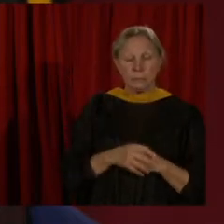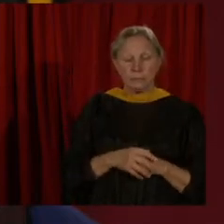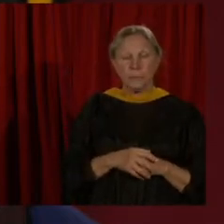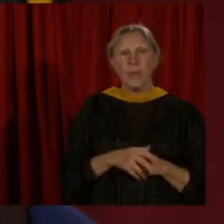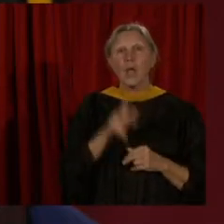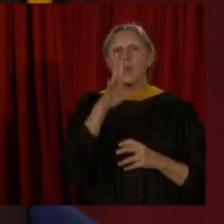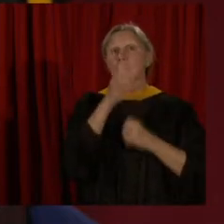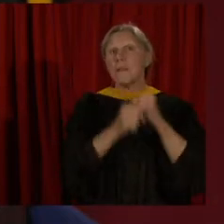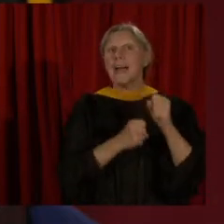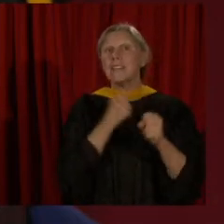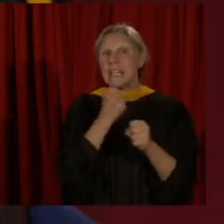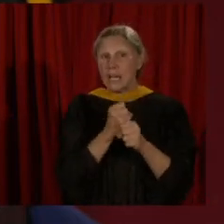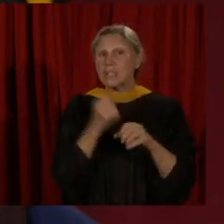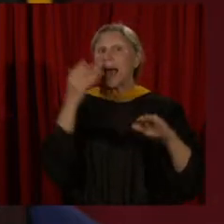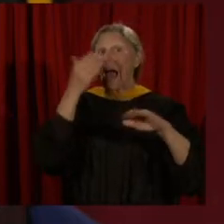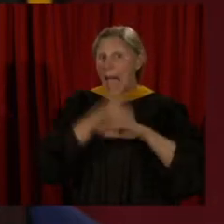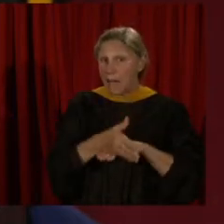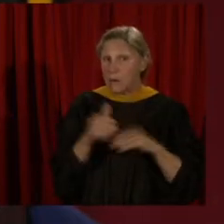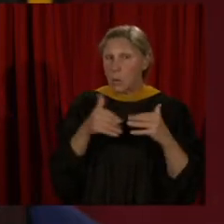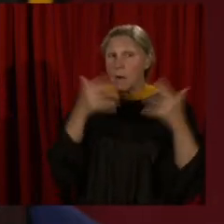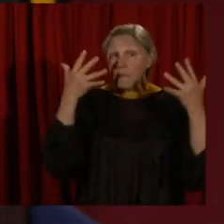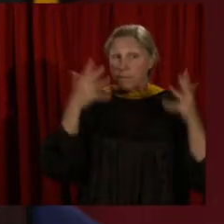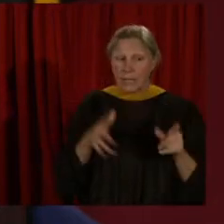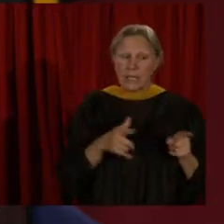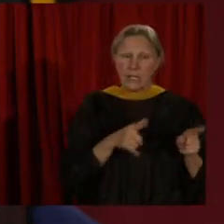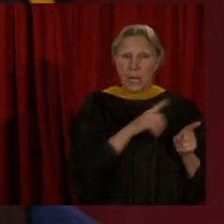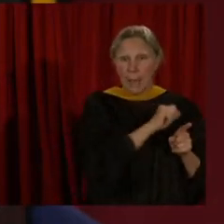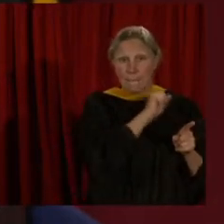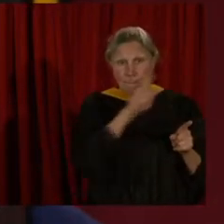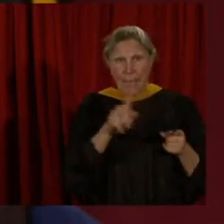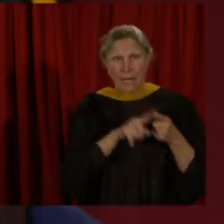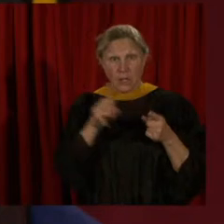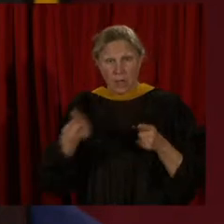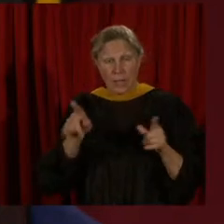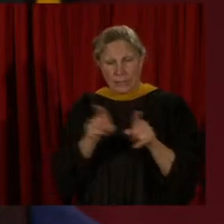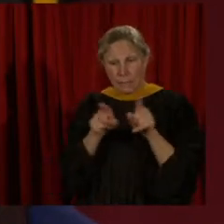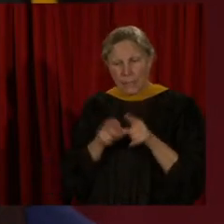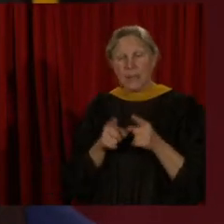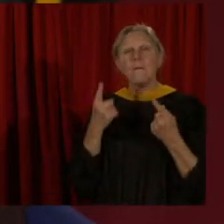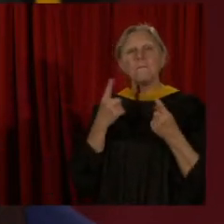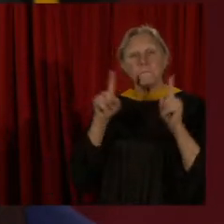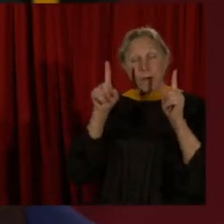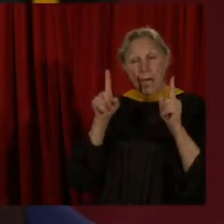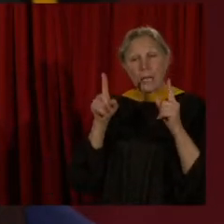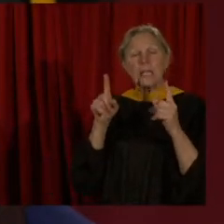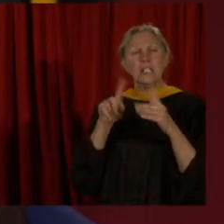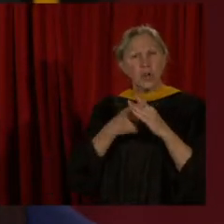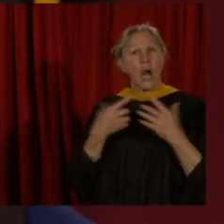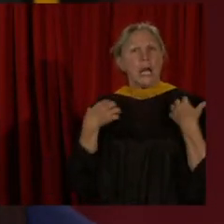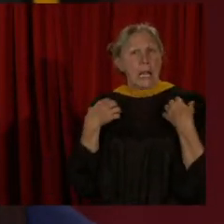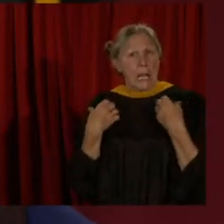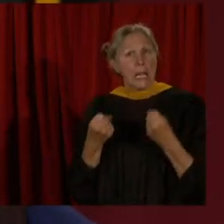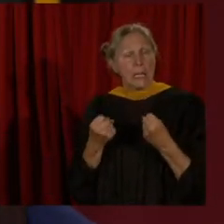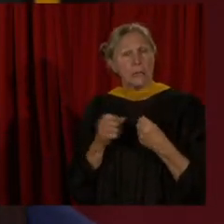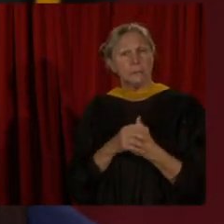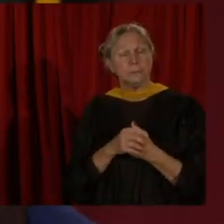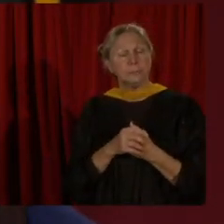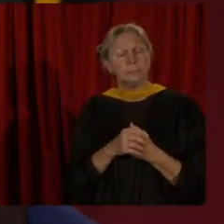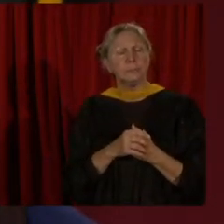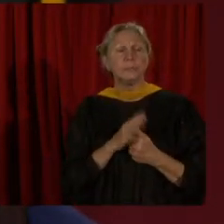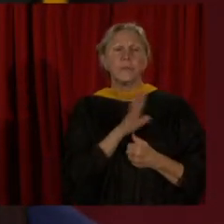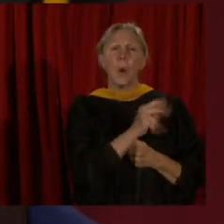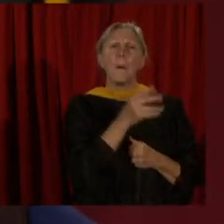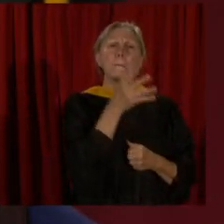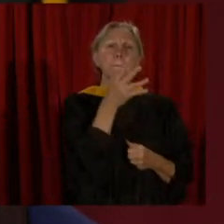35 years after the war ended, she returned to Auschwitz and was finally able to heal. It was her own